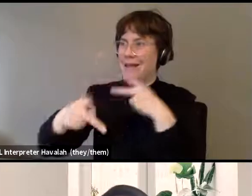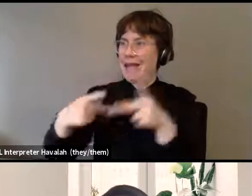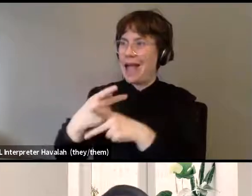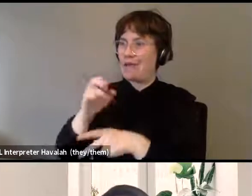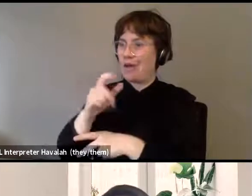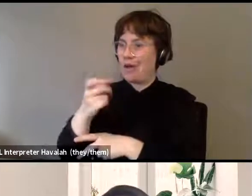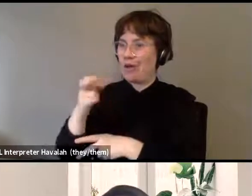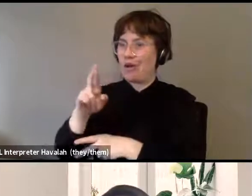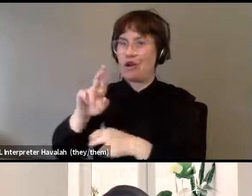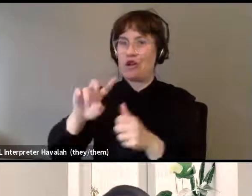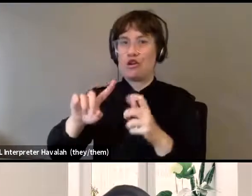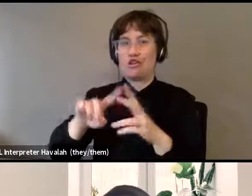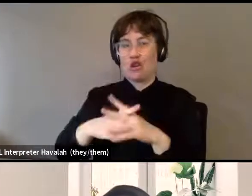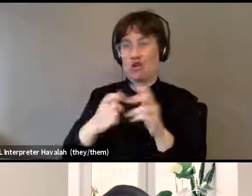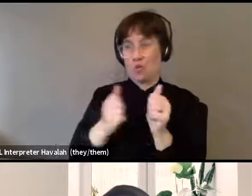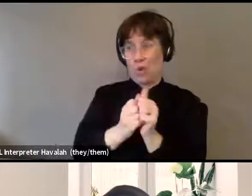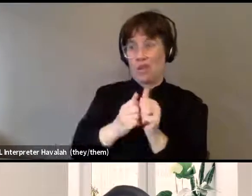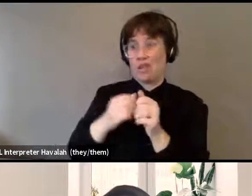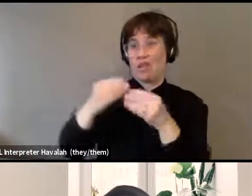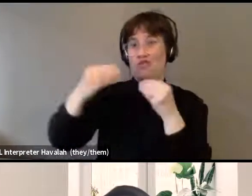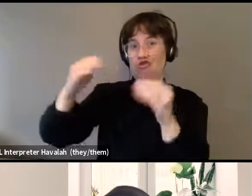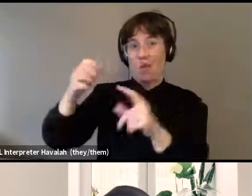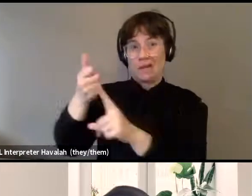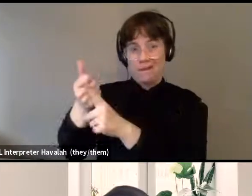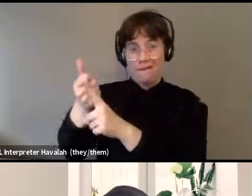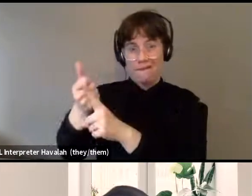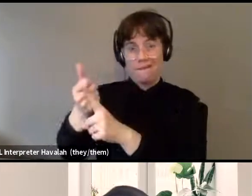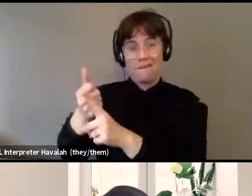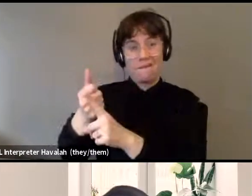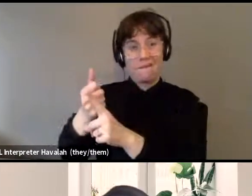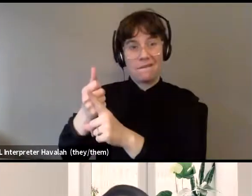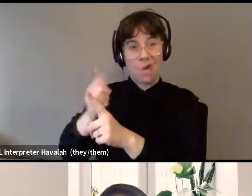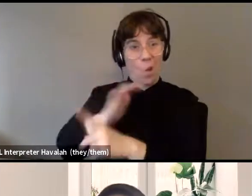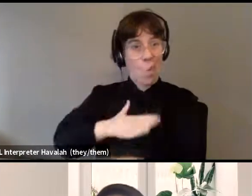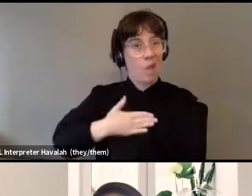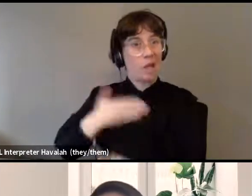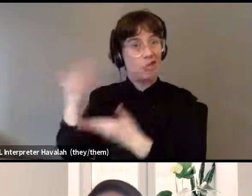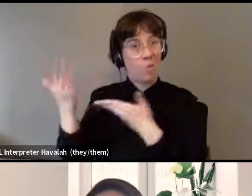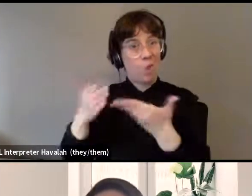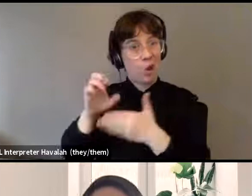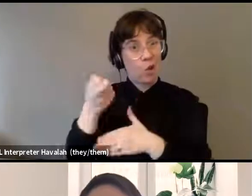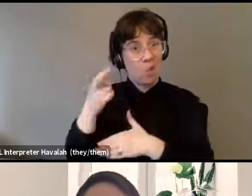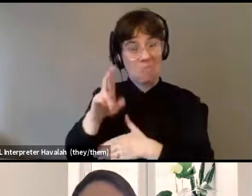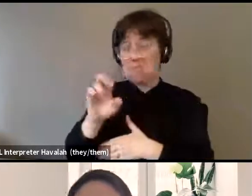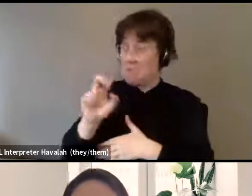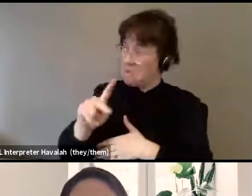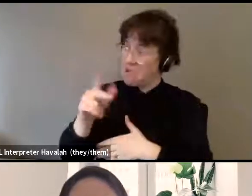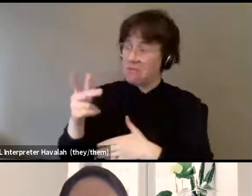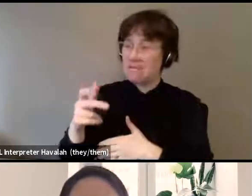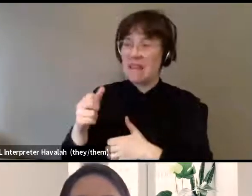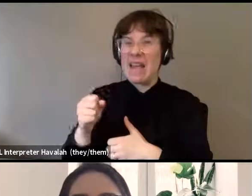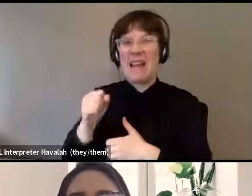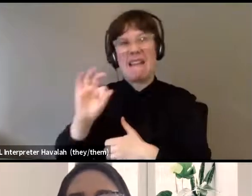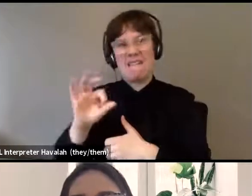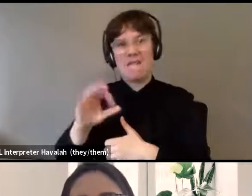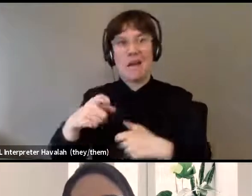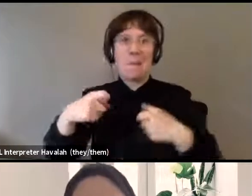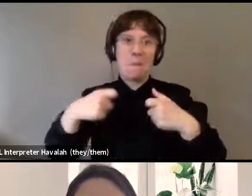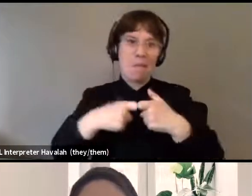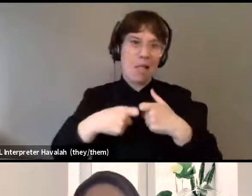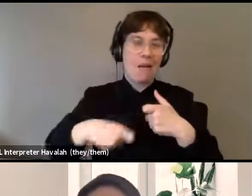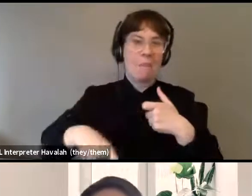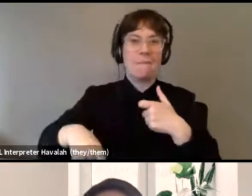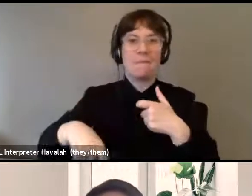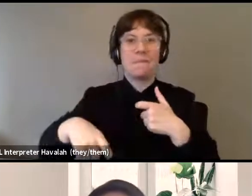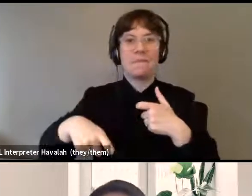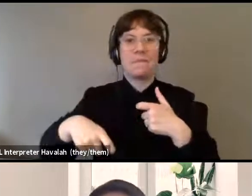kind of starts with the store and their willingness to bring it in, and if they have the infrastructure to bring it in. And if